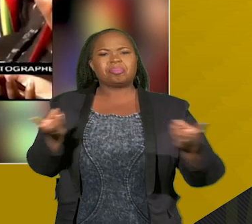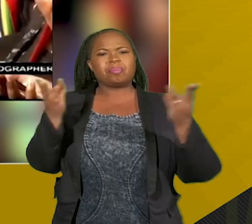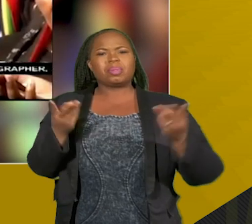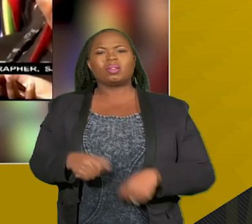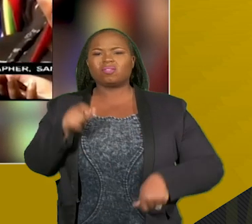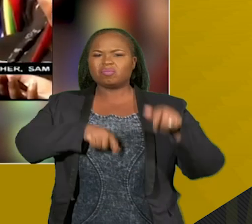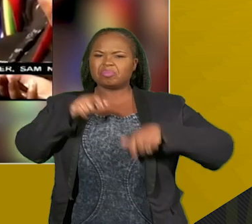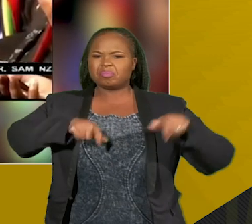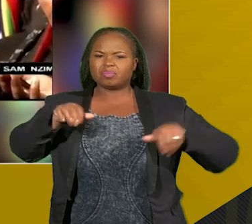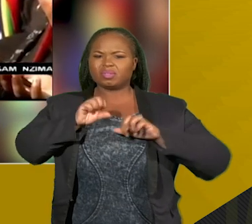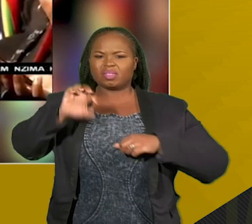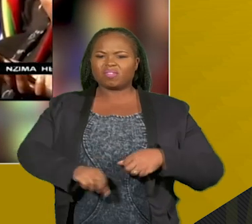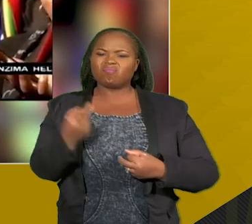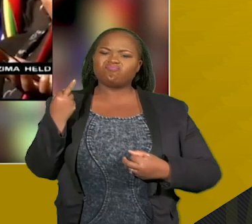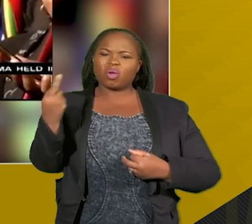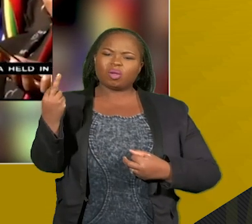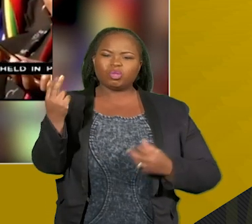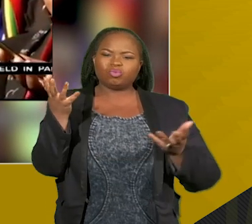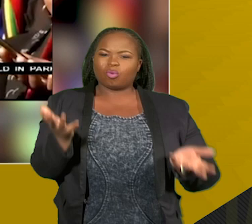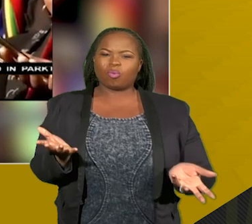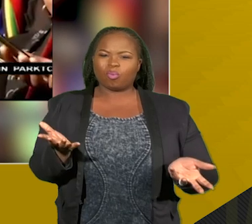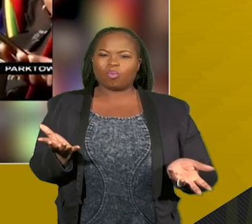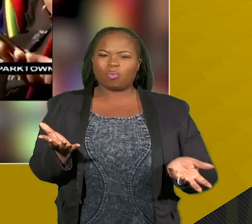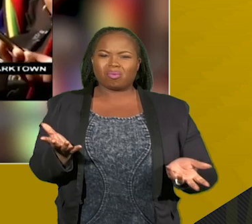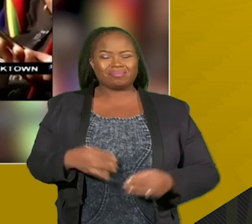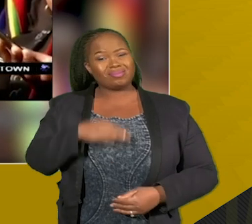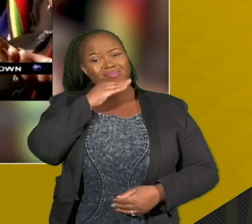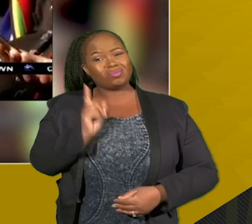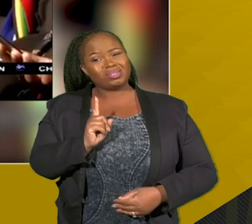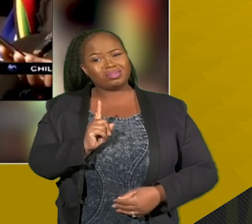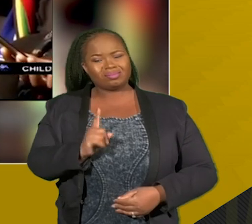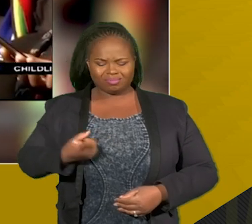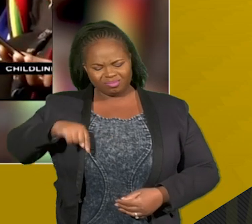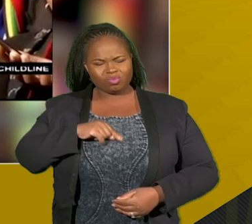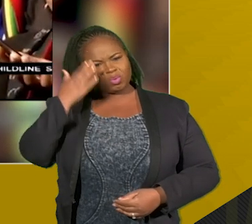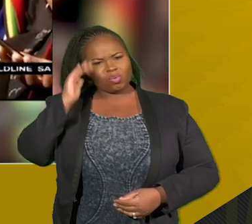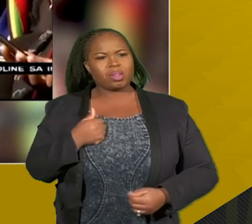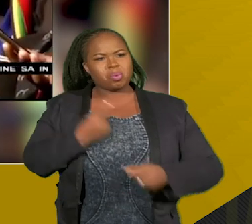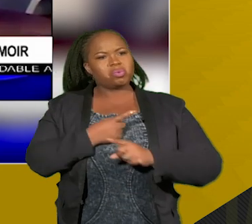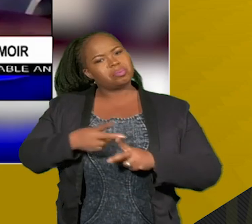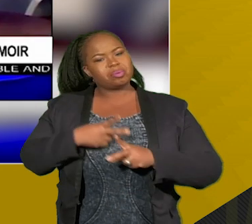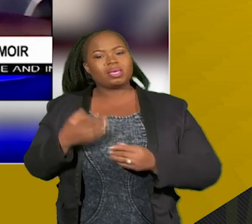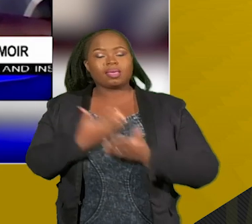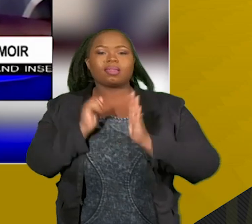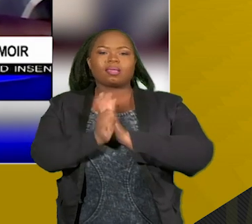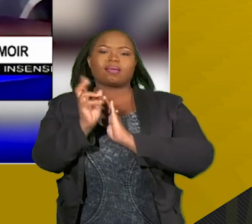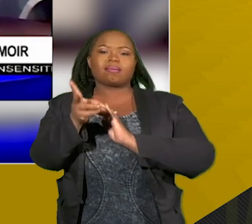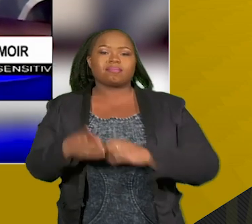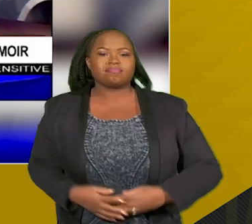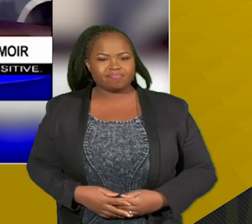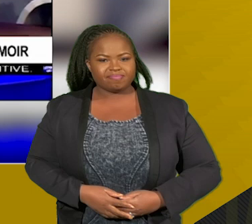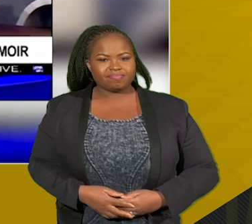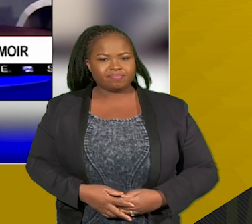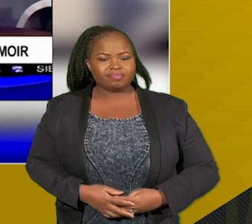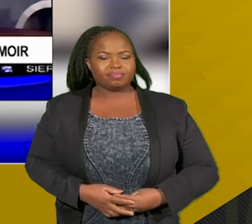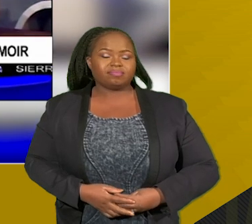of the Republic of South Africa a middle finger, it tells all of us that he's prepared to kill again. I was completely taken